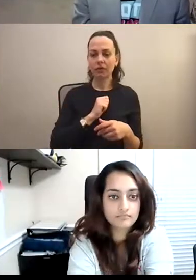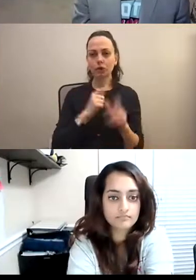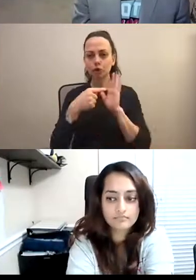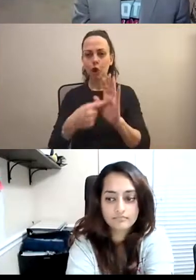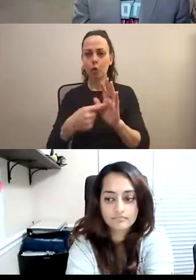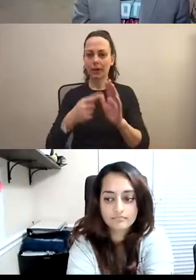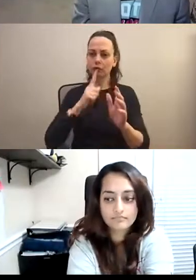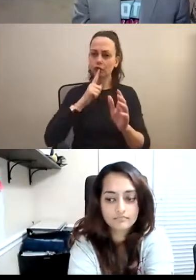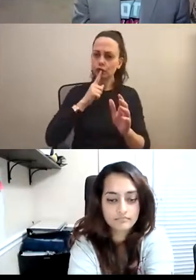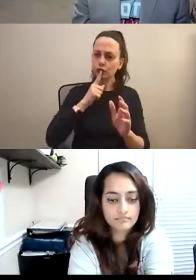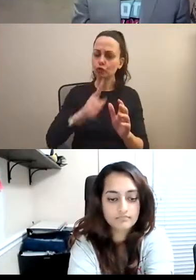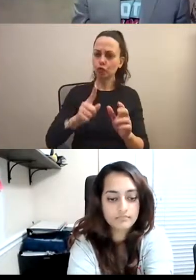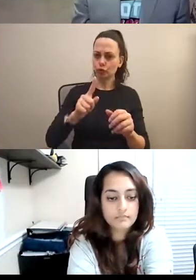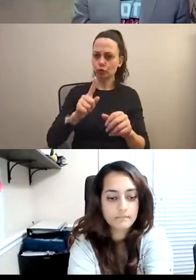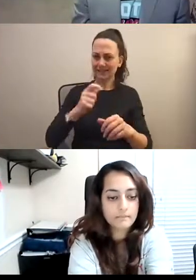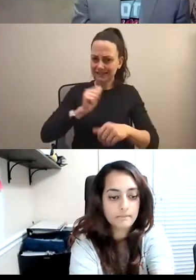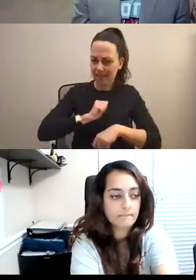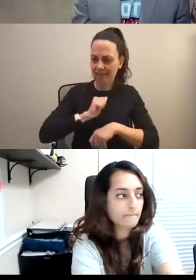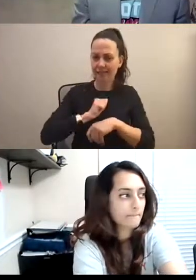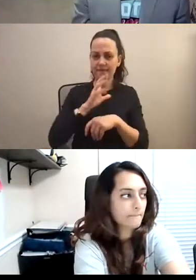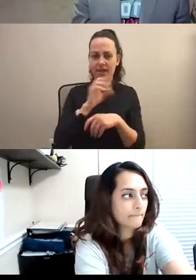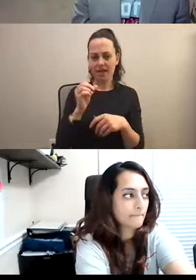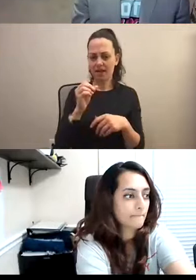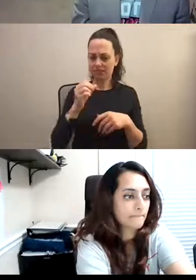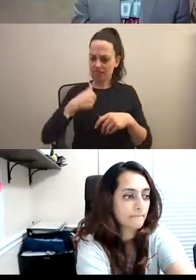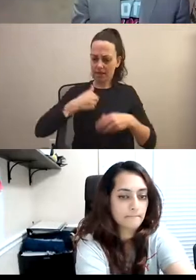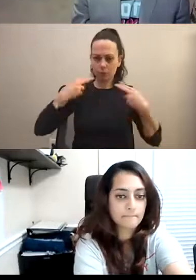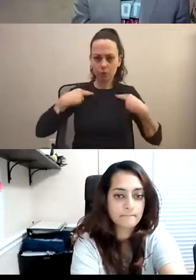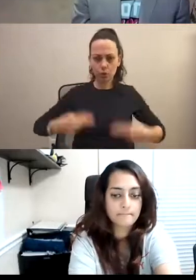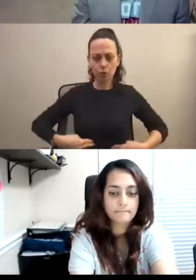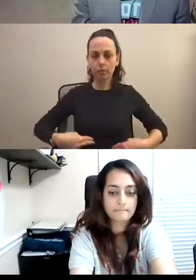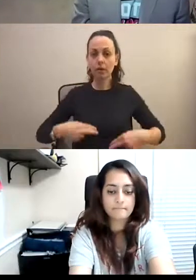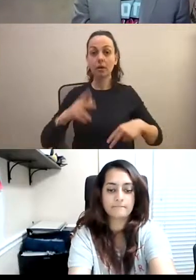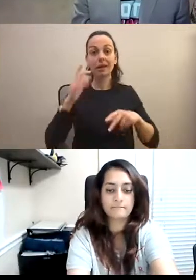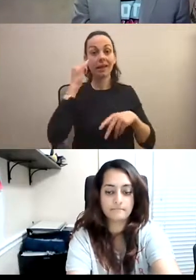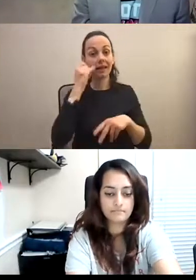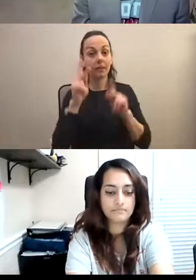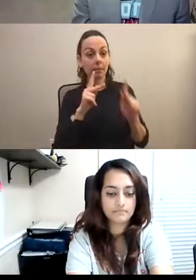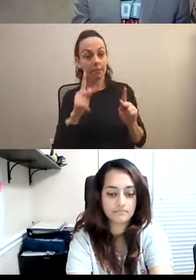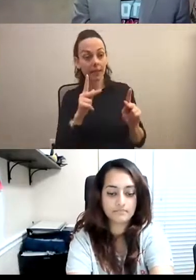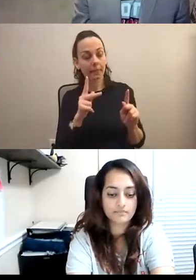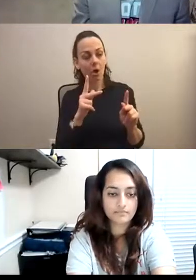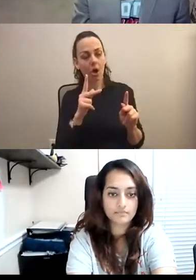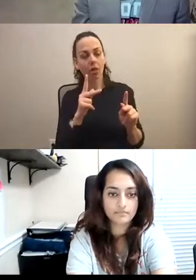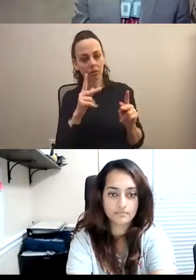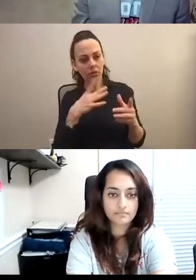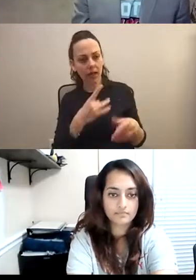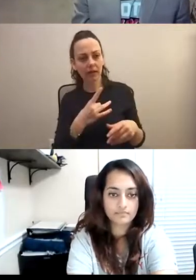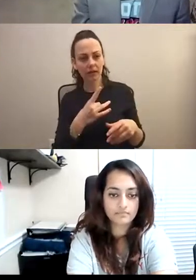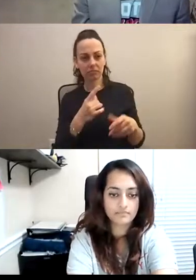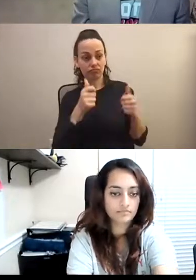and humanness. And if people rock with it, that's amazing. And if they don't, I really don't